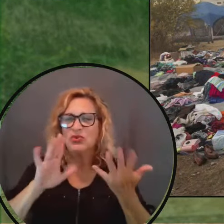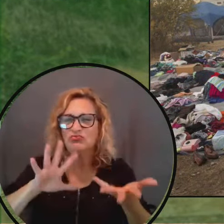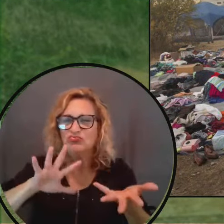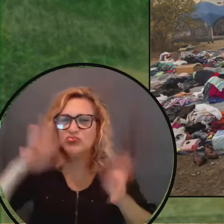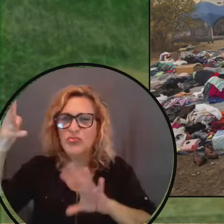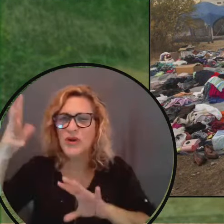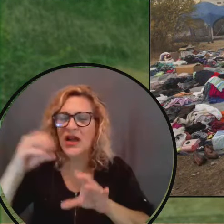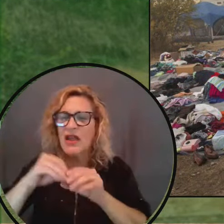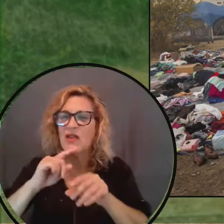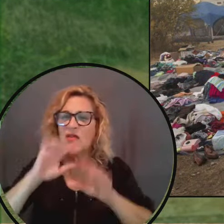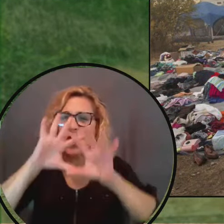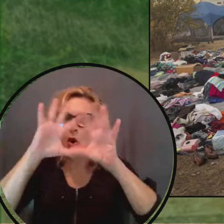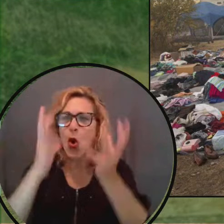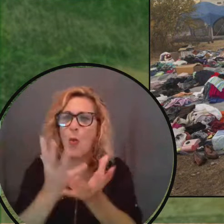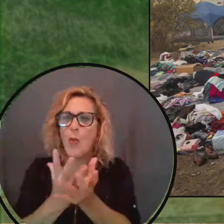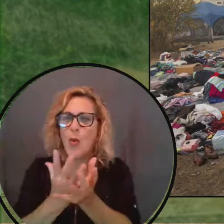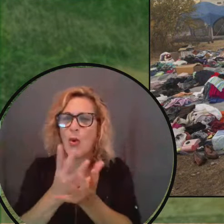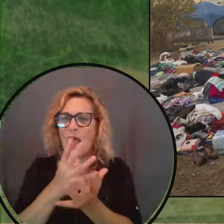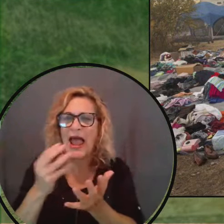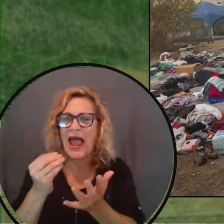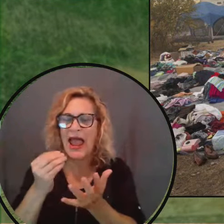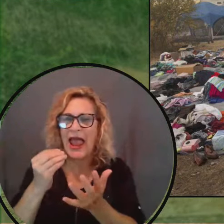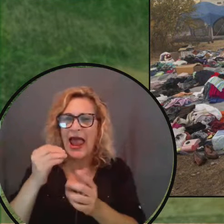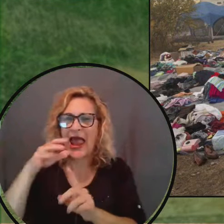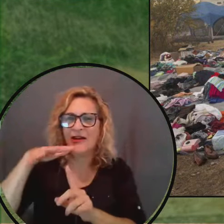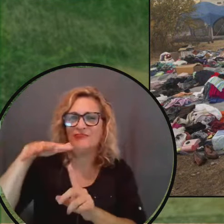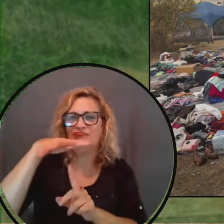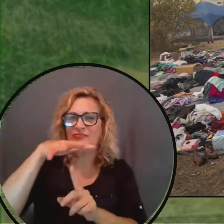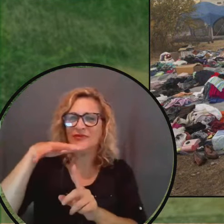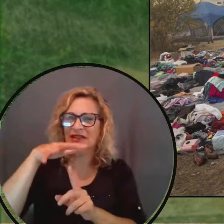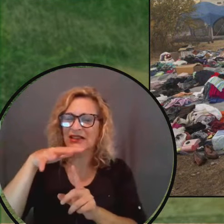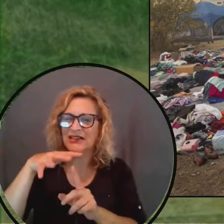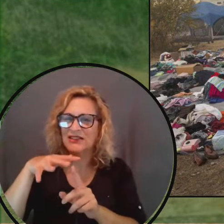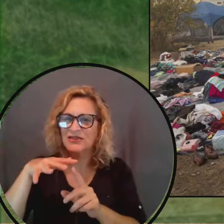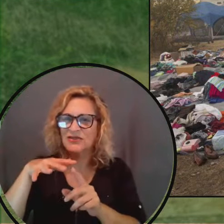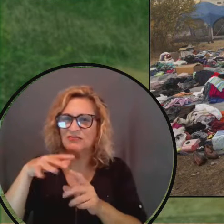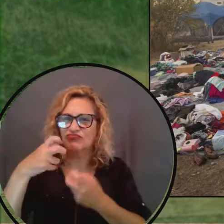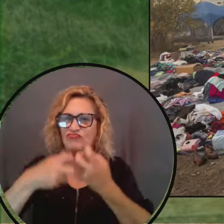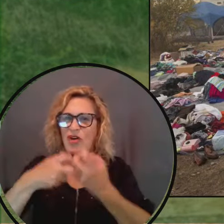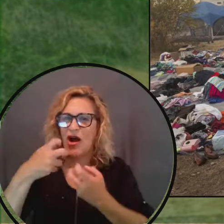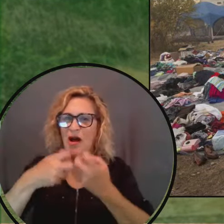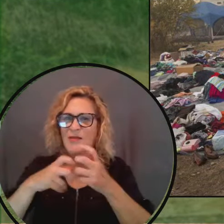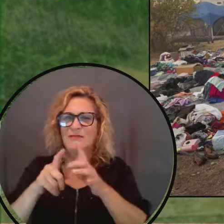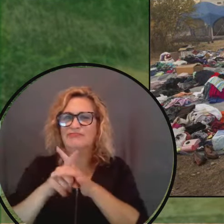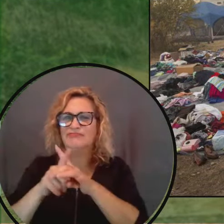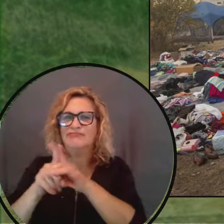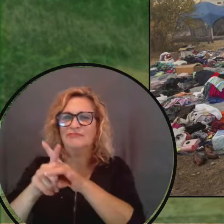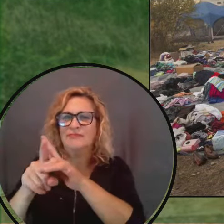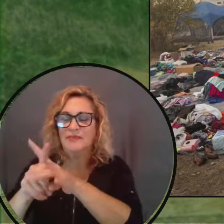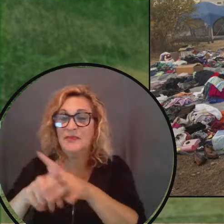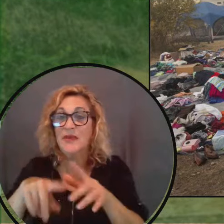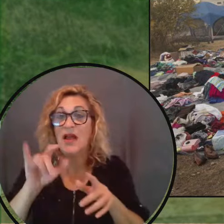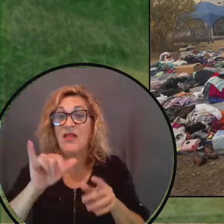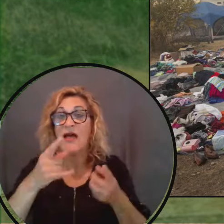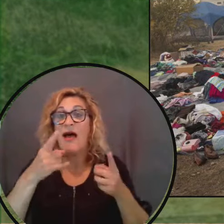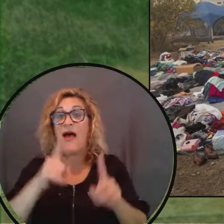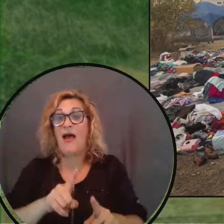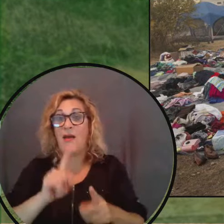ecological crisis. This is an image from the Walmart parking lot after the fires in California